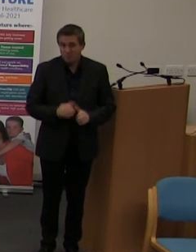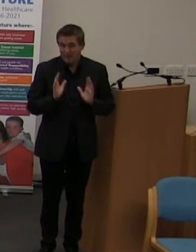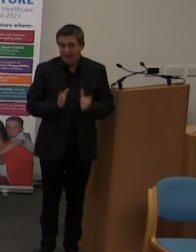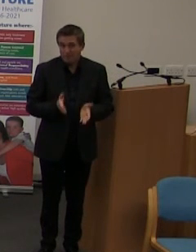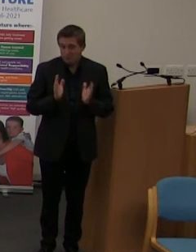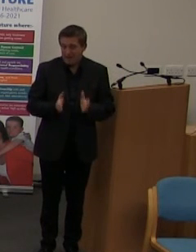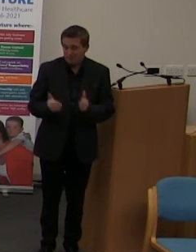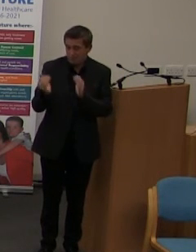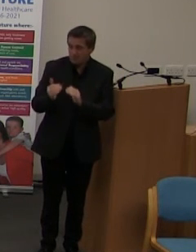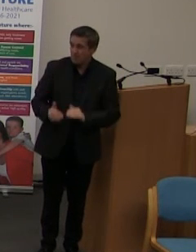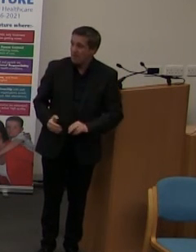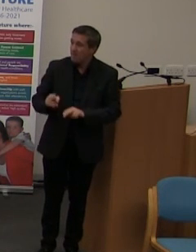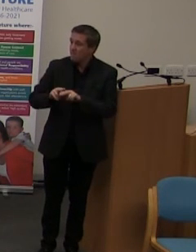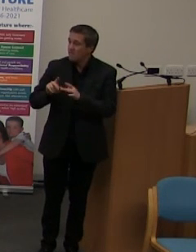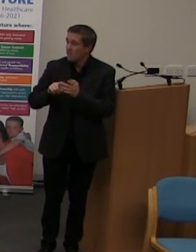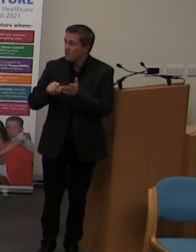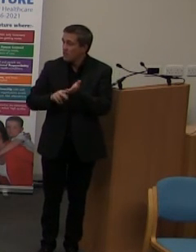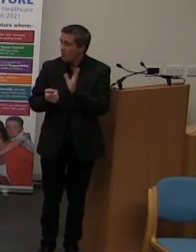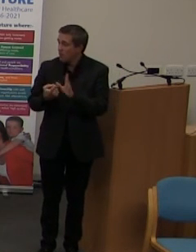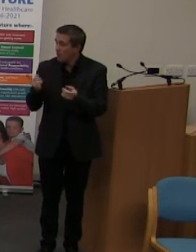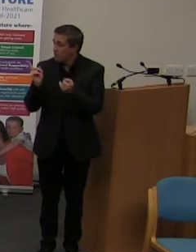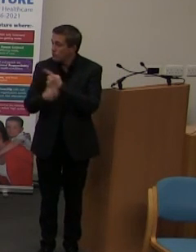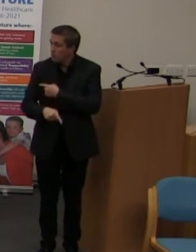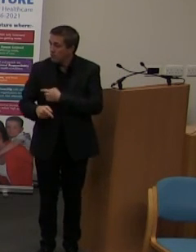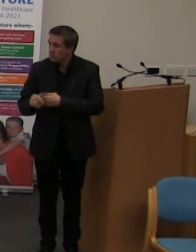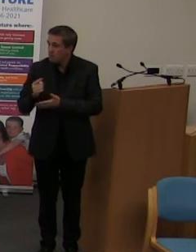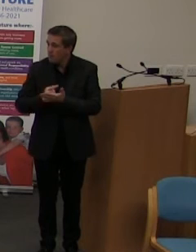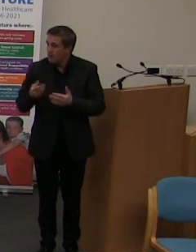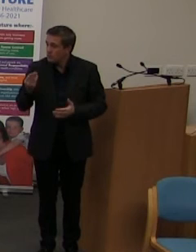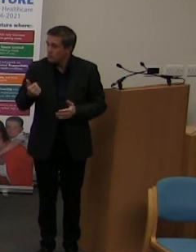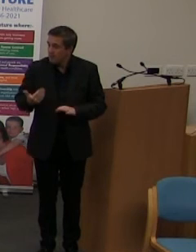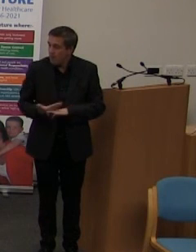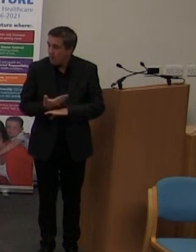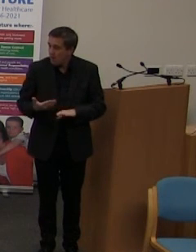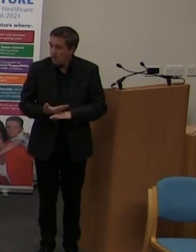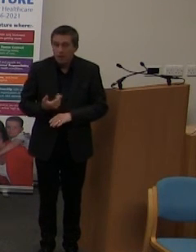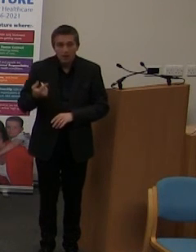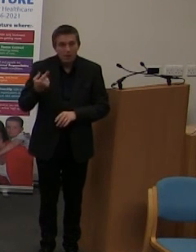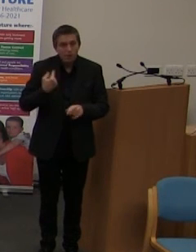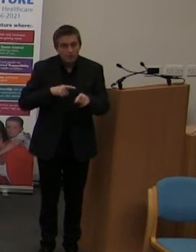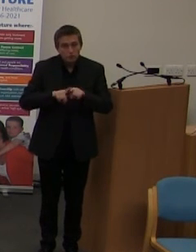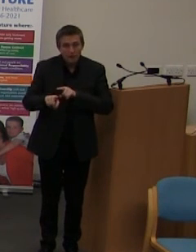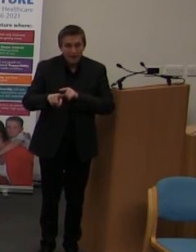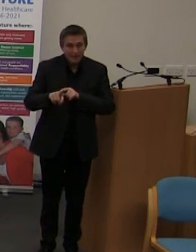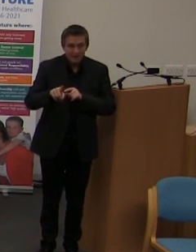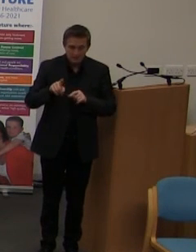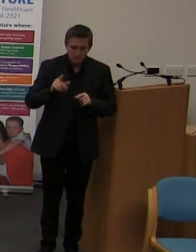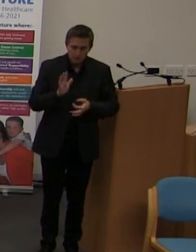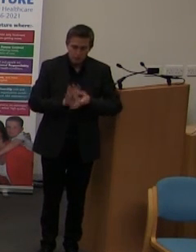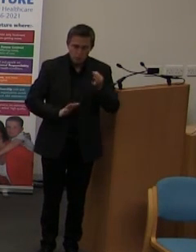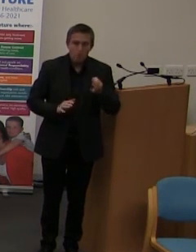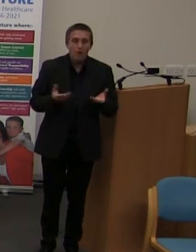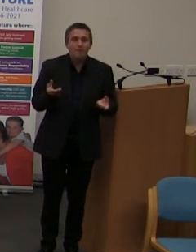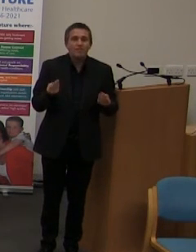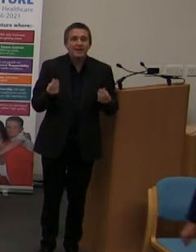do. Fiona might want to talk a little bit more about some of the detailed work we're doing, because we are doing a lot of work to make sure that our financial position is stable,